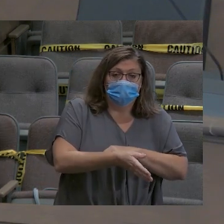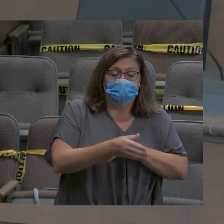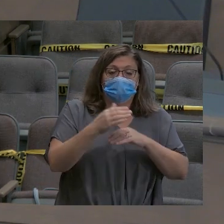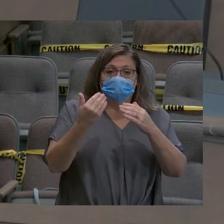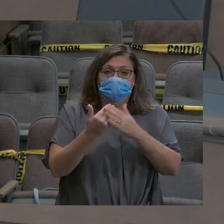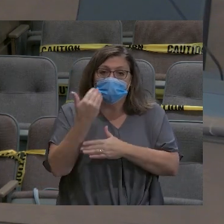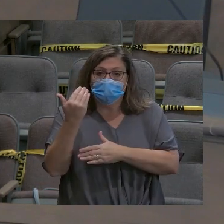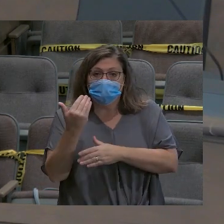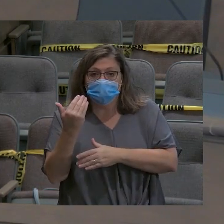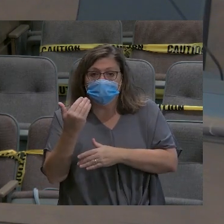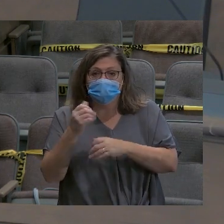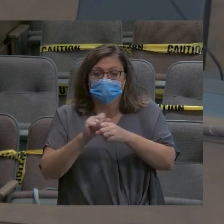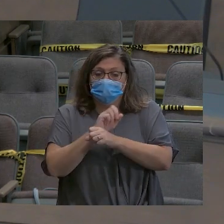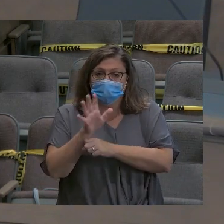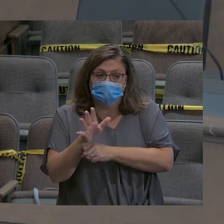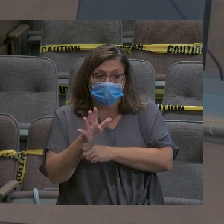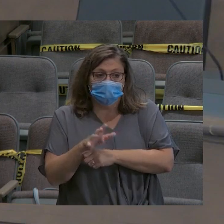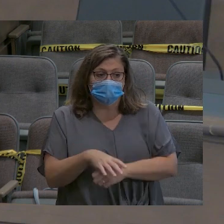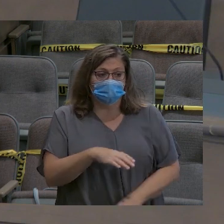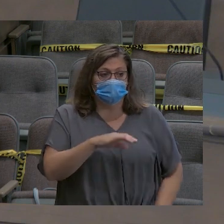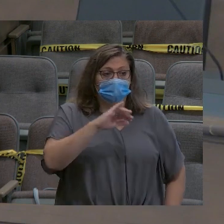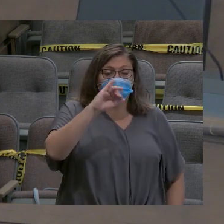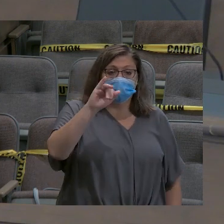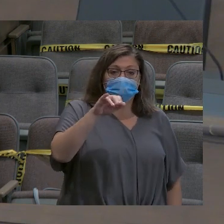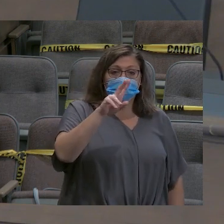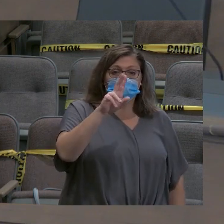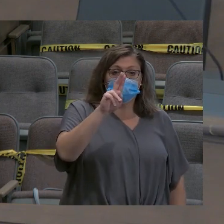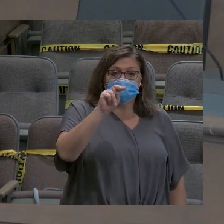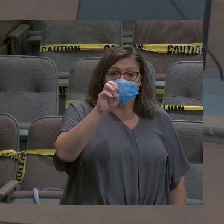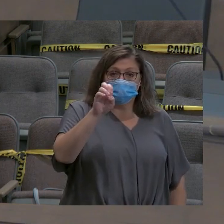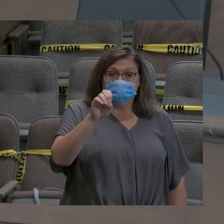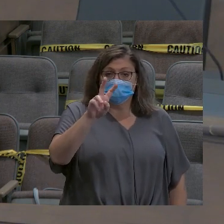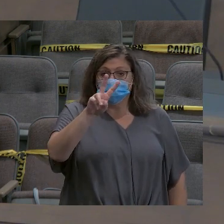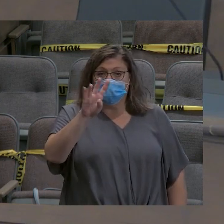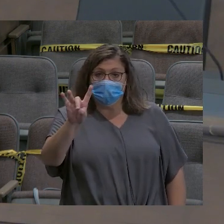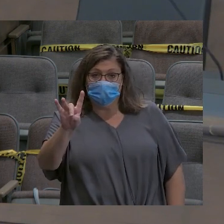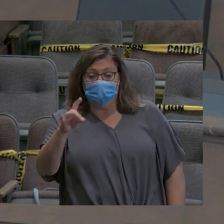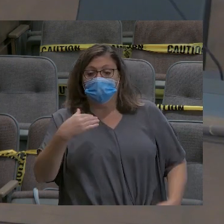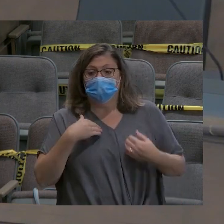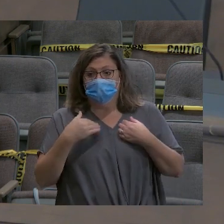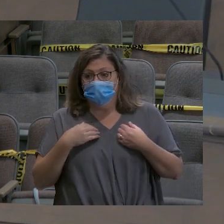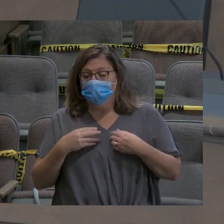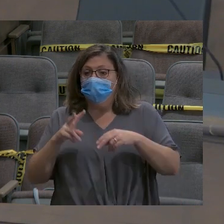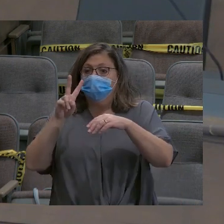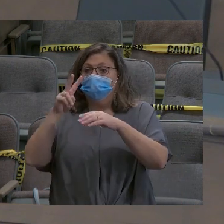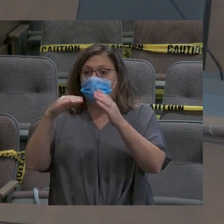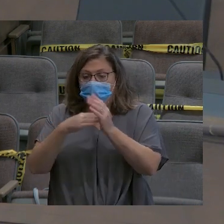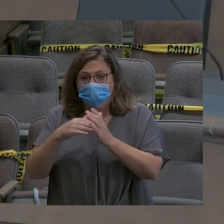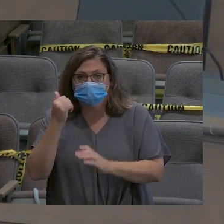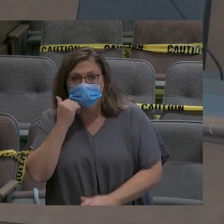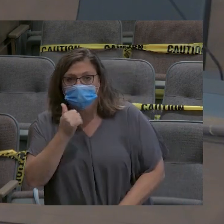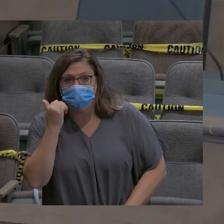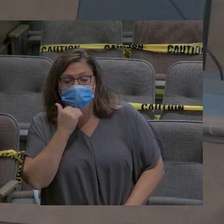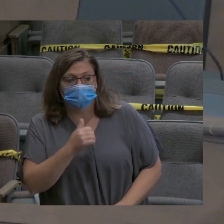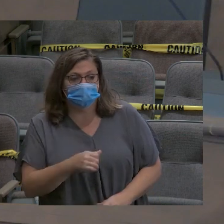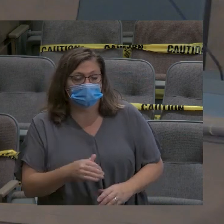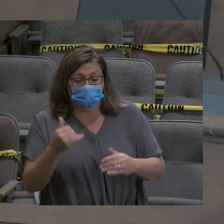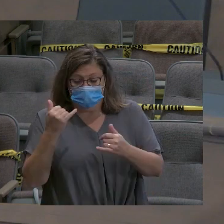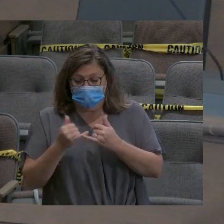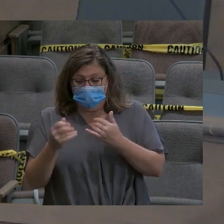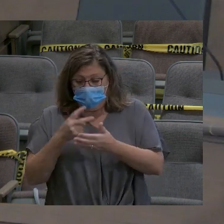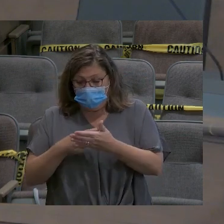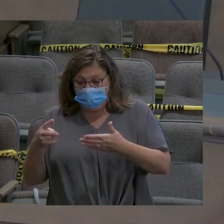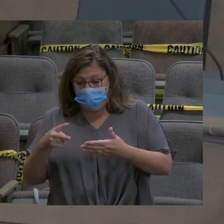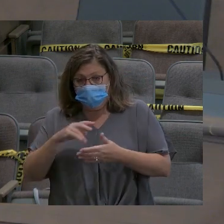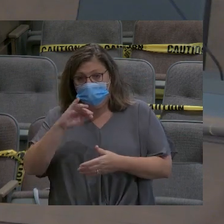Since June 28th, we've had more than 2,000 cases, new cases per day. And in the last 2 weeks